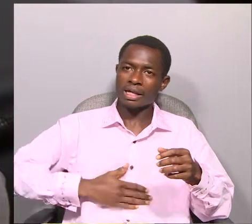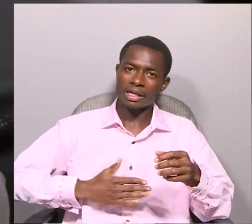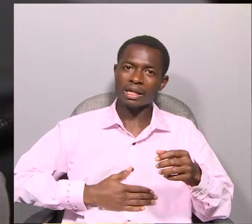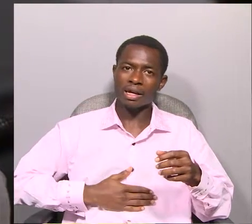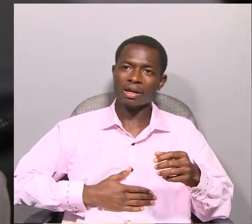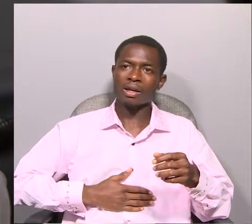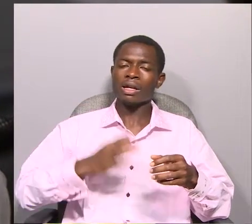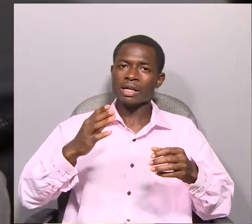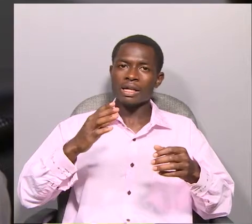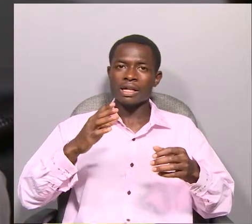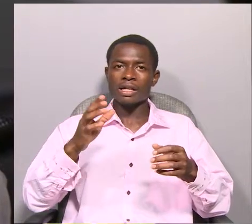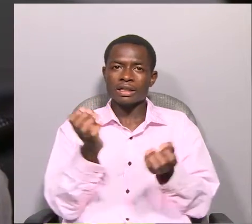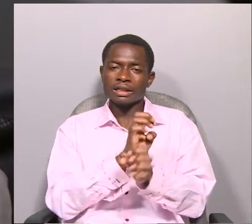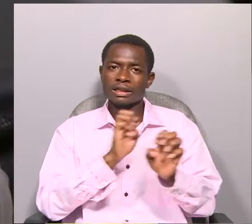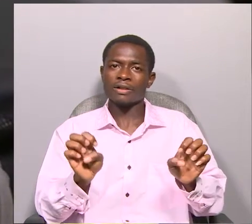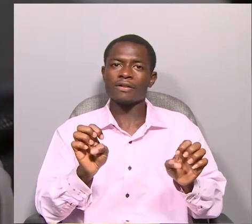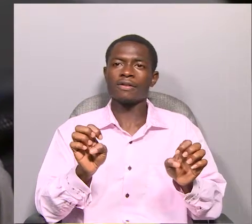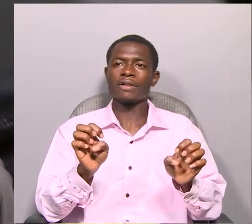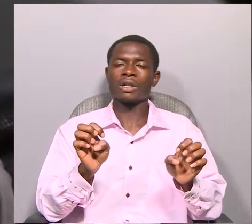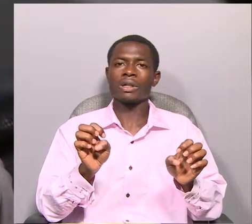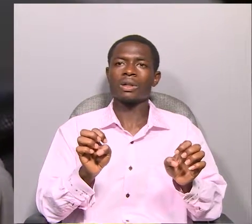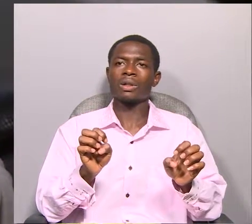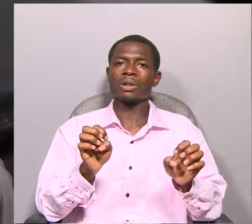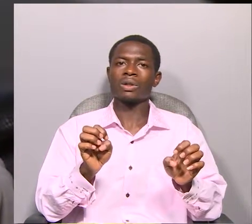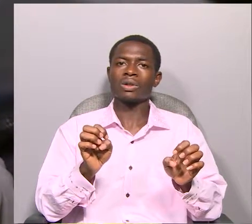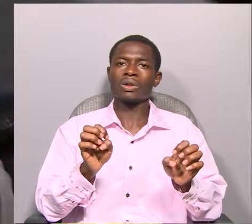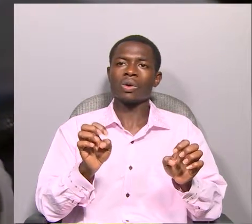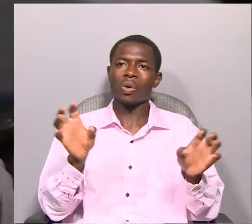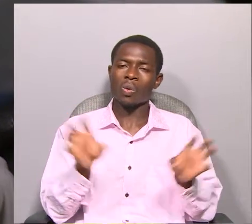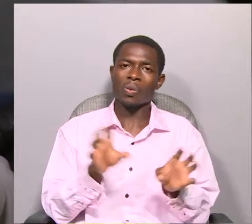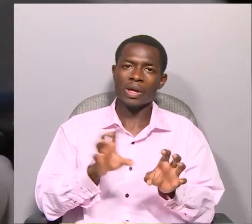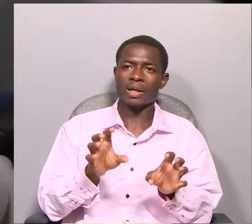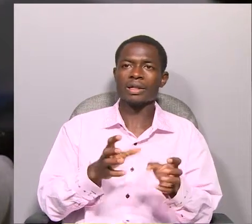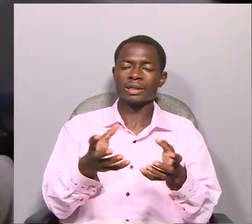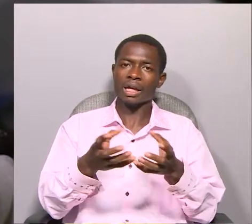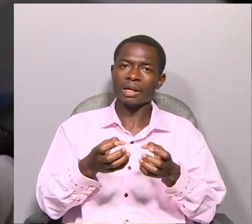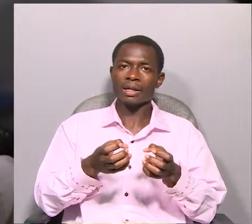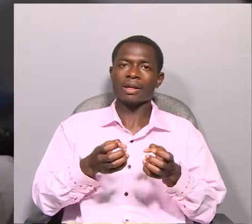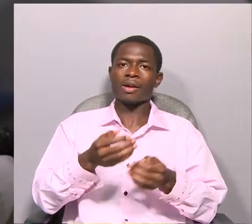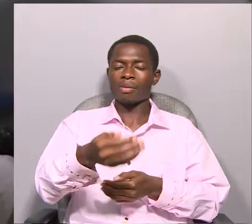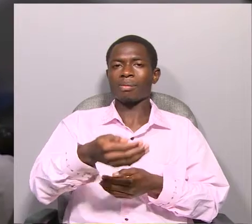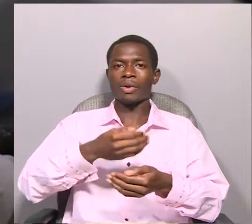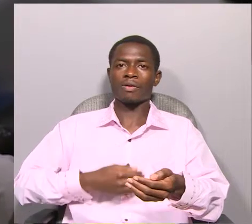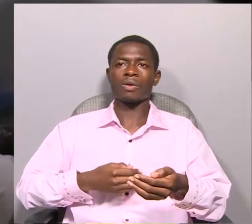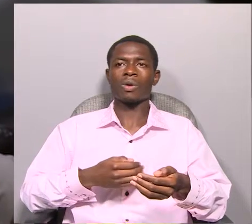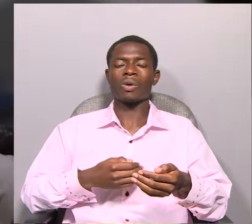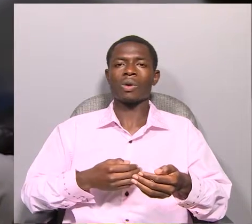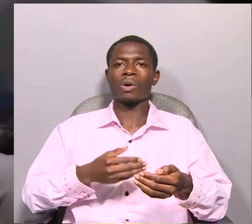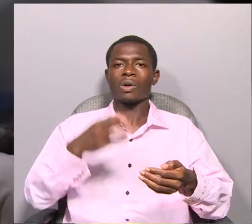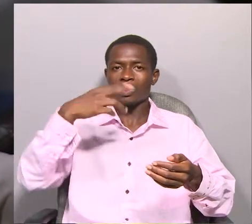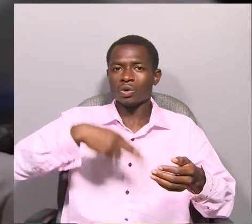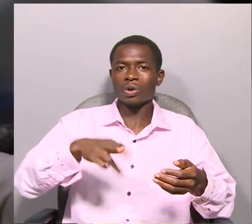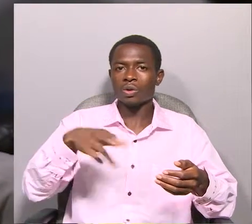accountable, and that we can agree with banks. And enough or sufficient